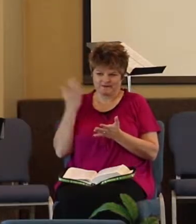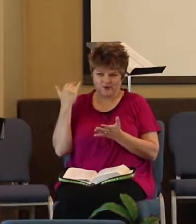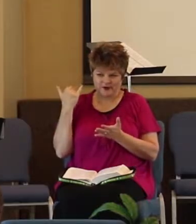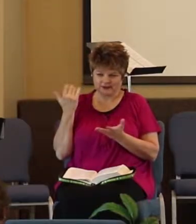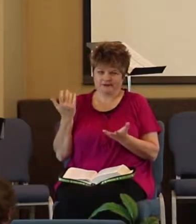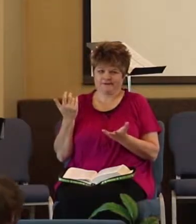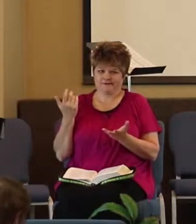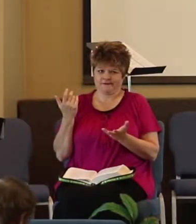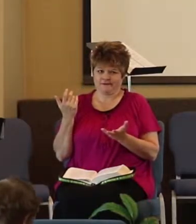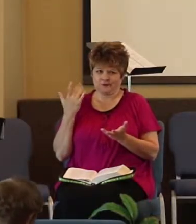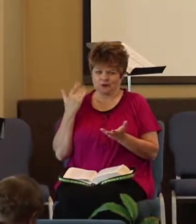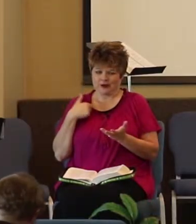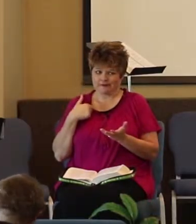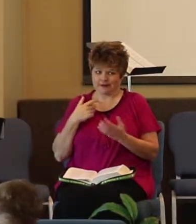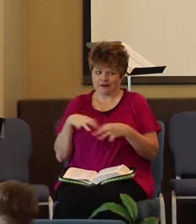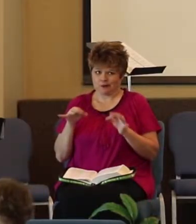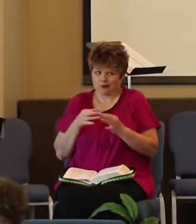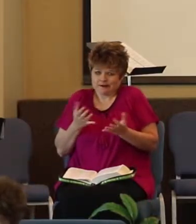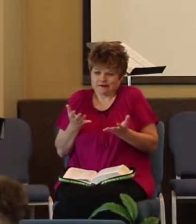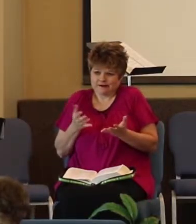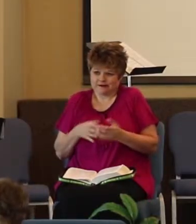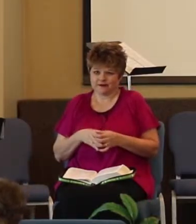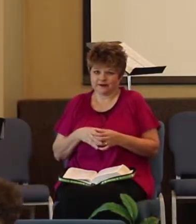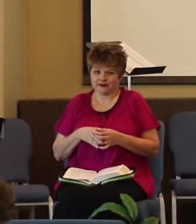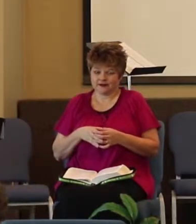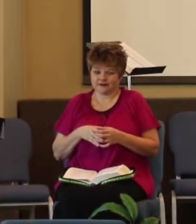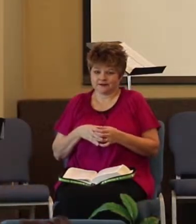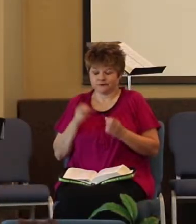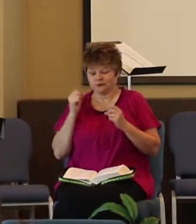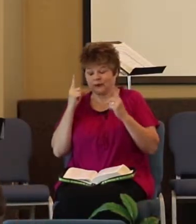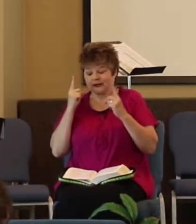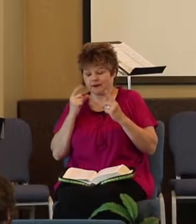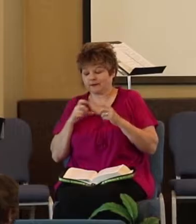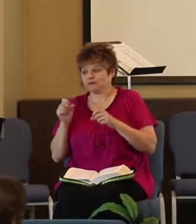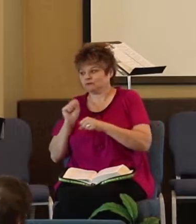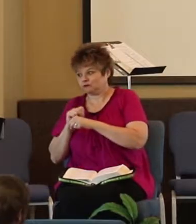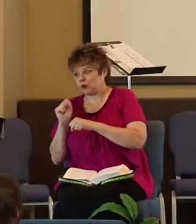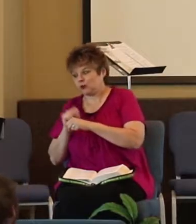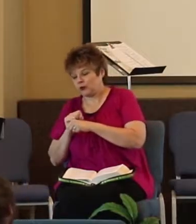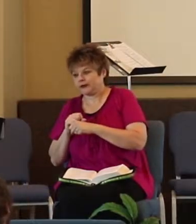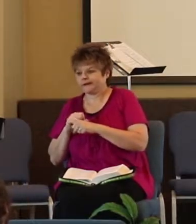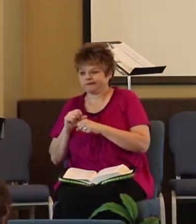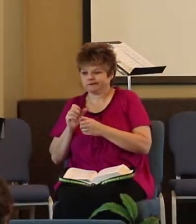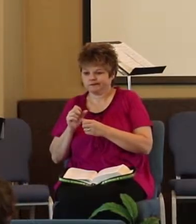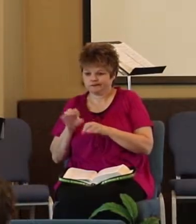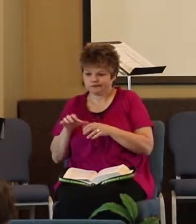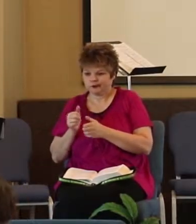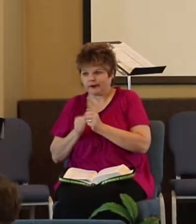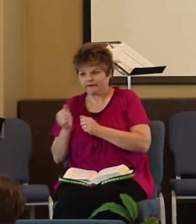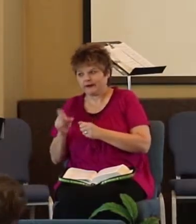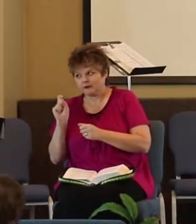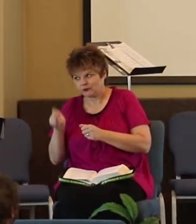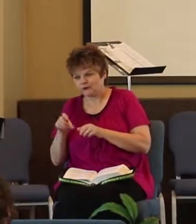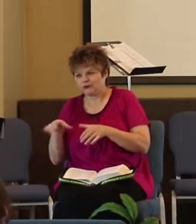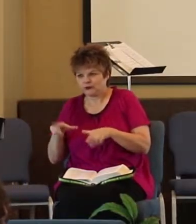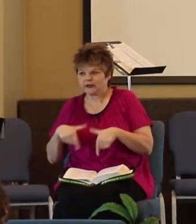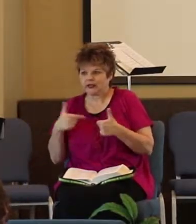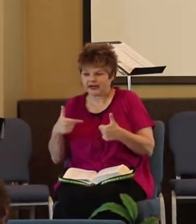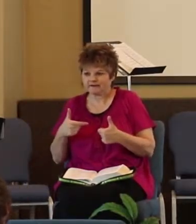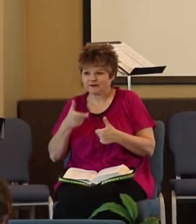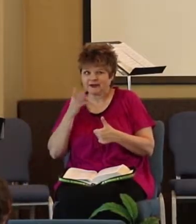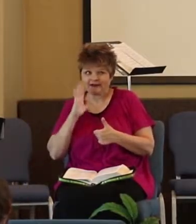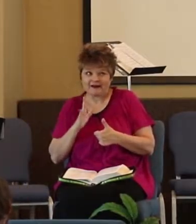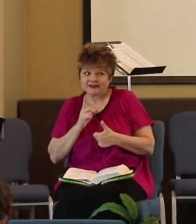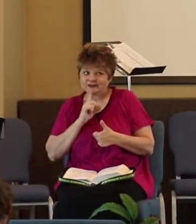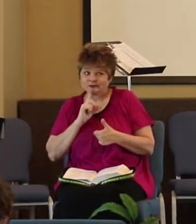Have you ever said, you know, I get up and I go to work and I do all the stuff that I'm supposed to do in life, but God, does it